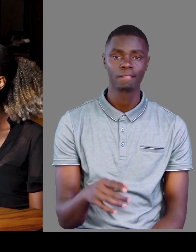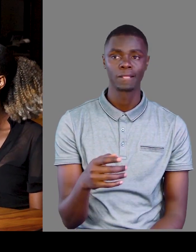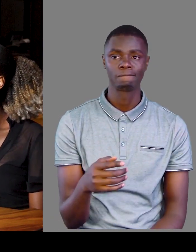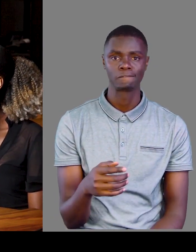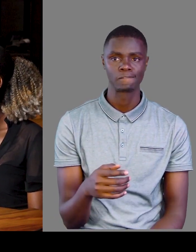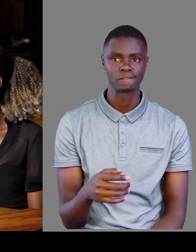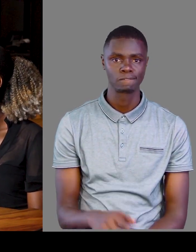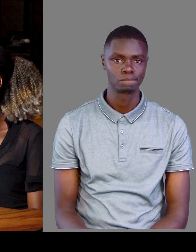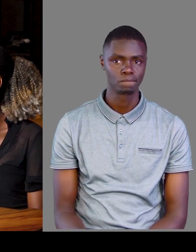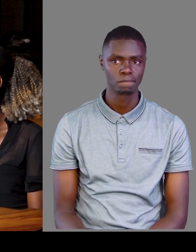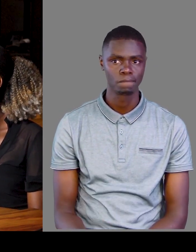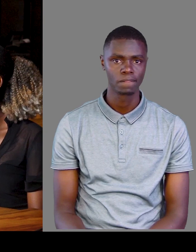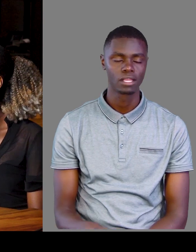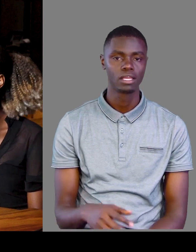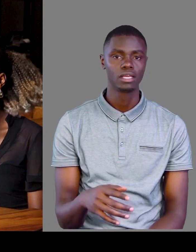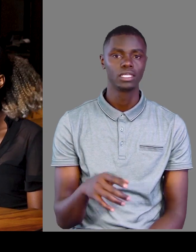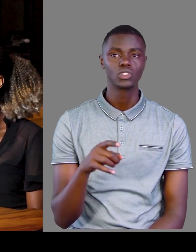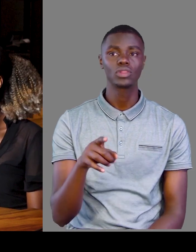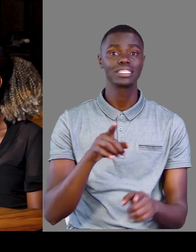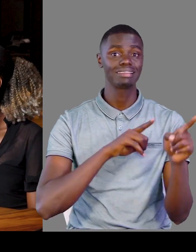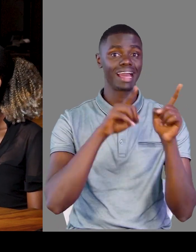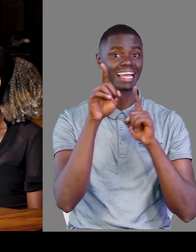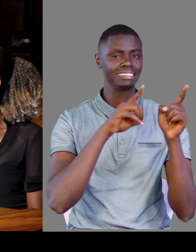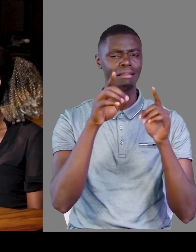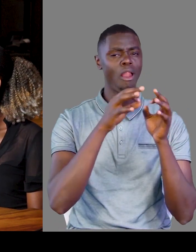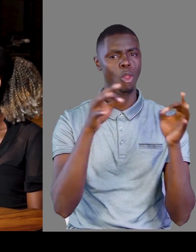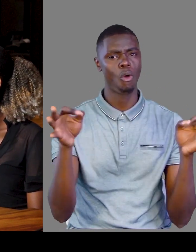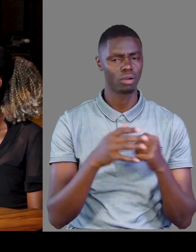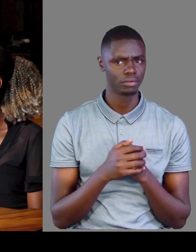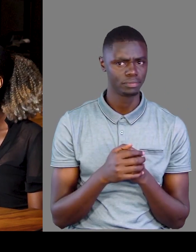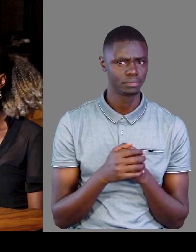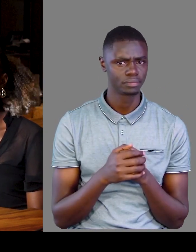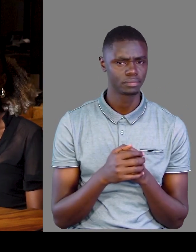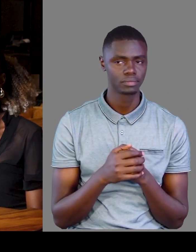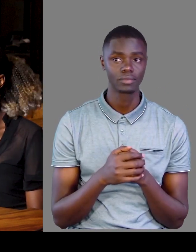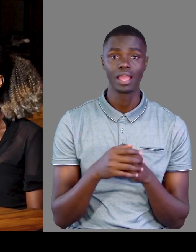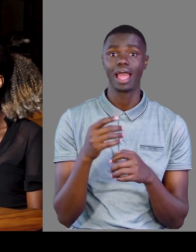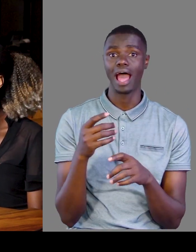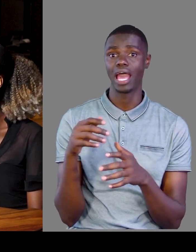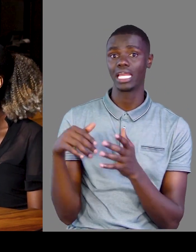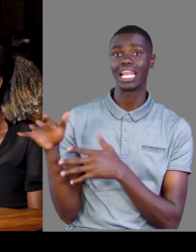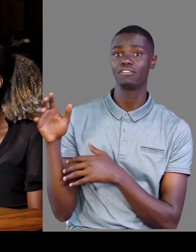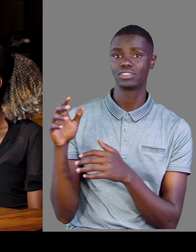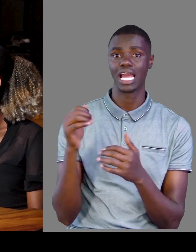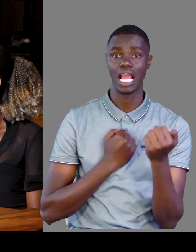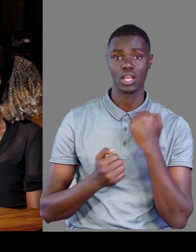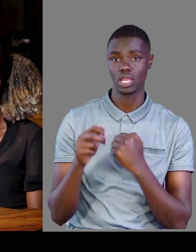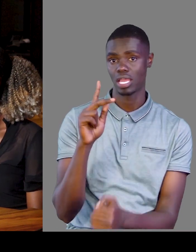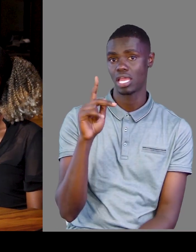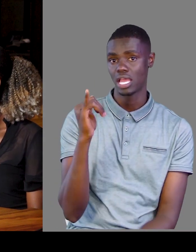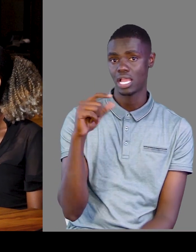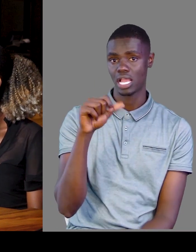It's a long adventures, like adventurous journeys. Yeah. So I start from Rwanda, Kigali. That is the